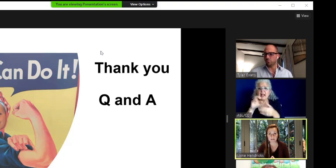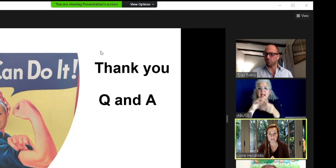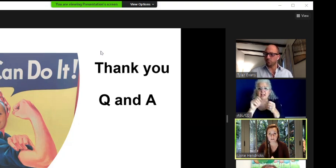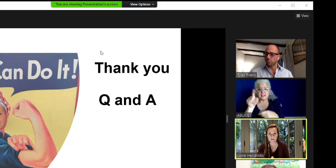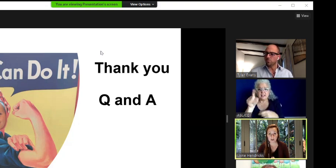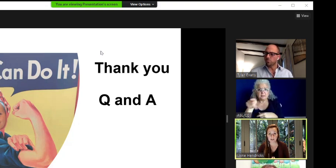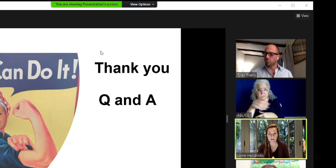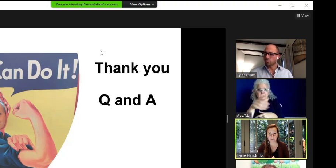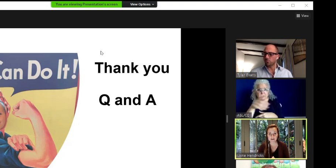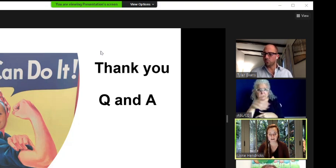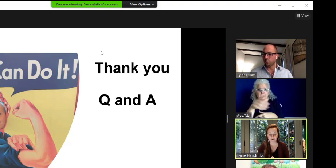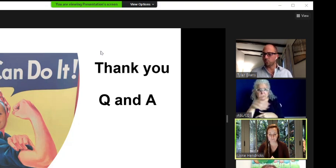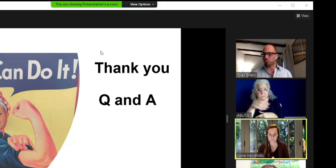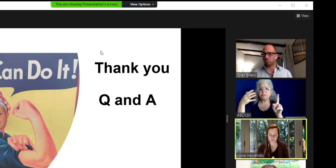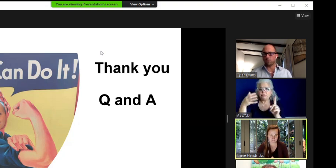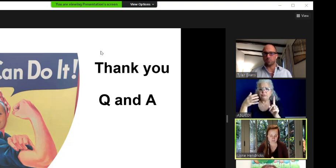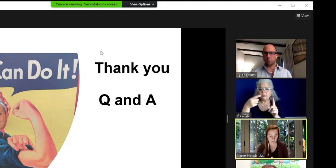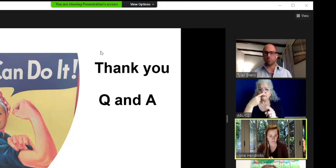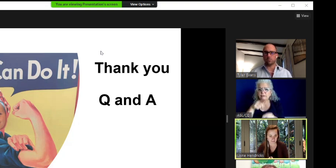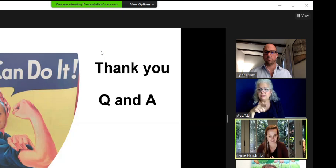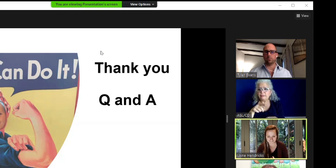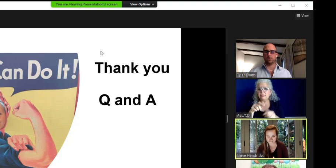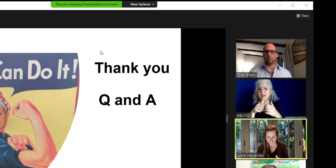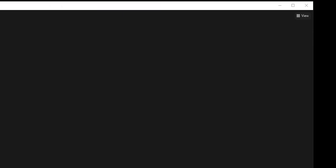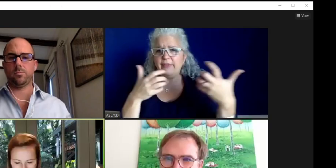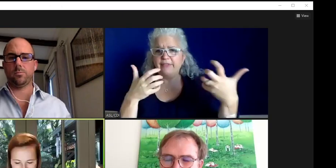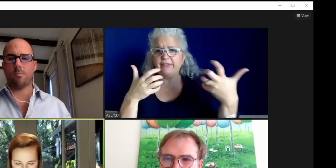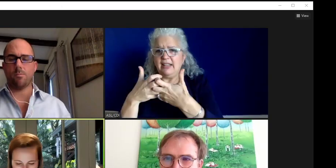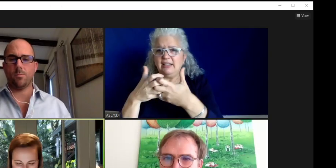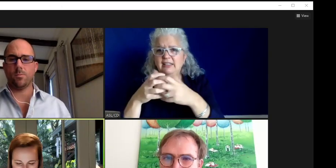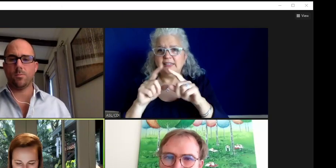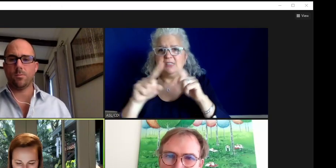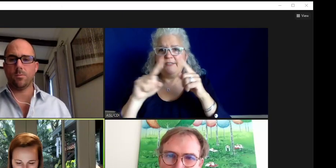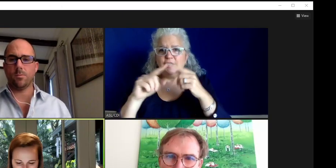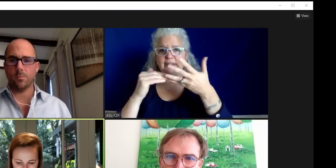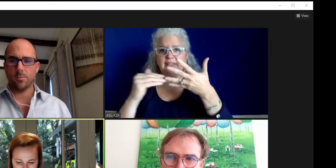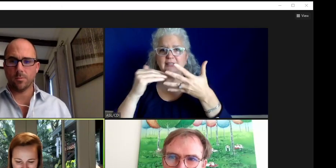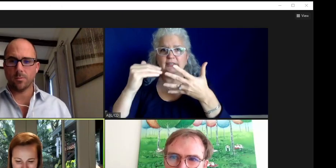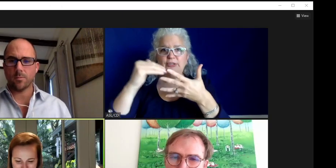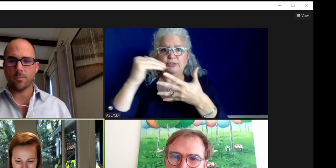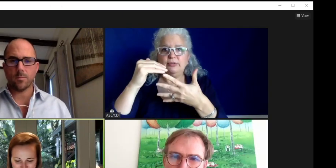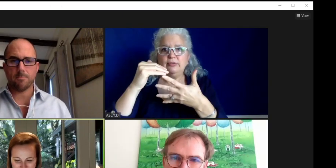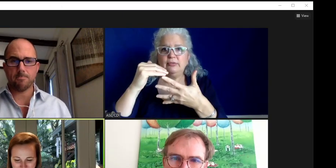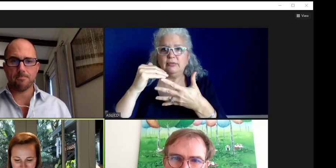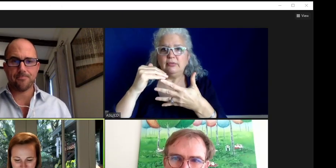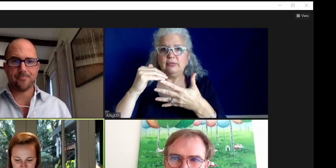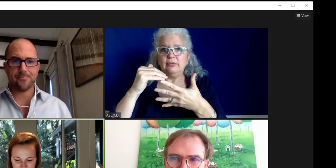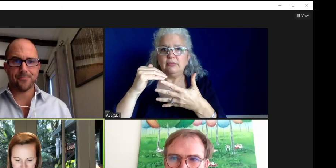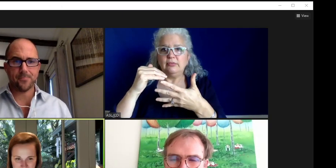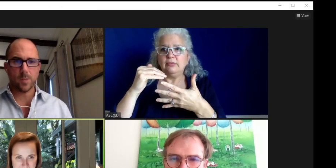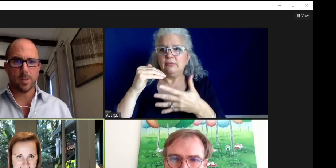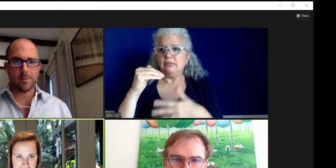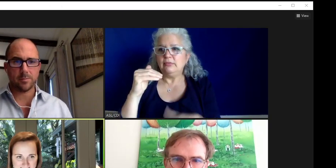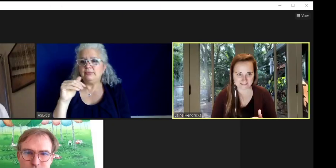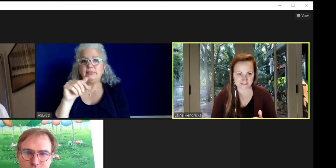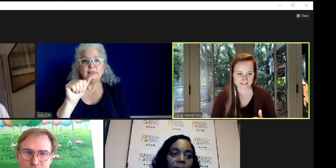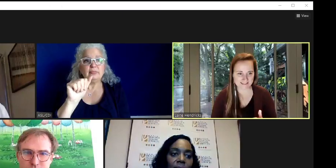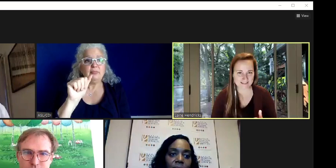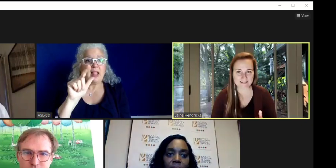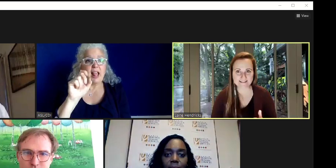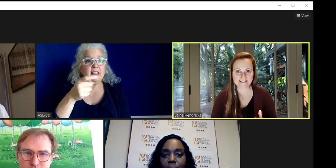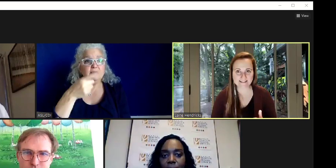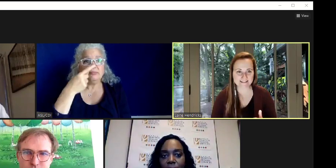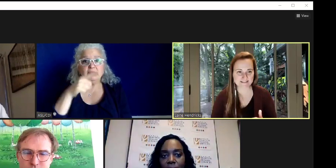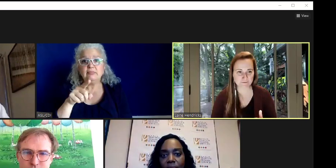describe the tier. So Alex, I don't know if you can be quick and jump back to, let's see, I